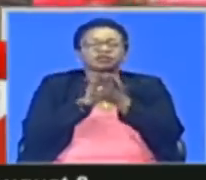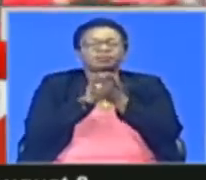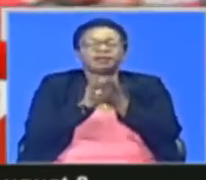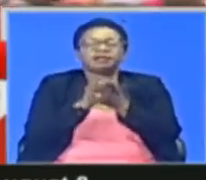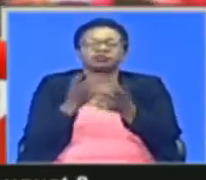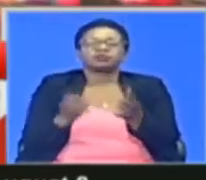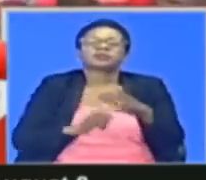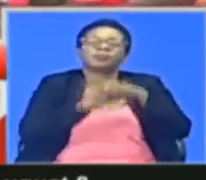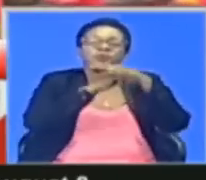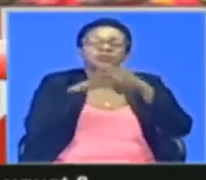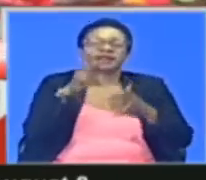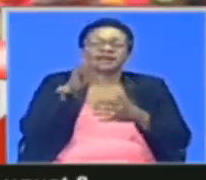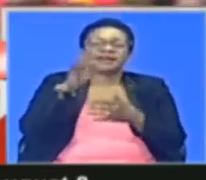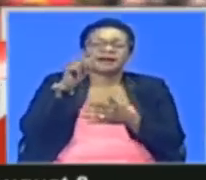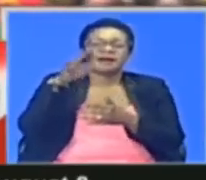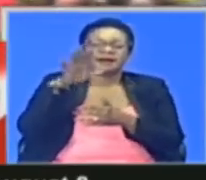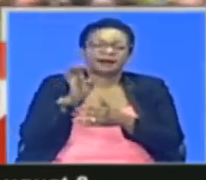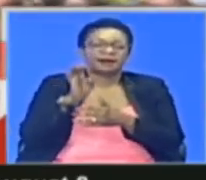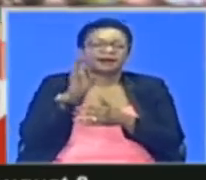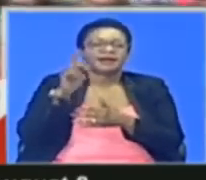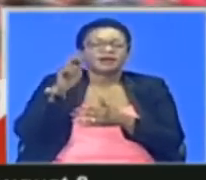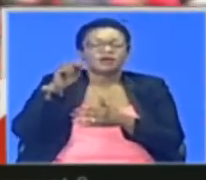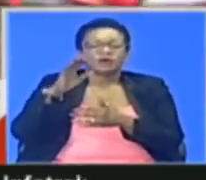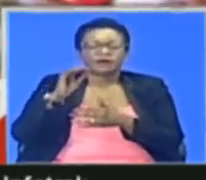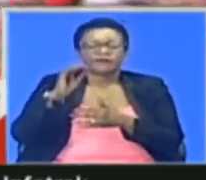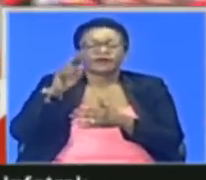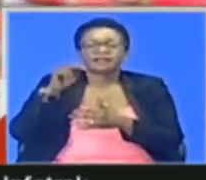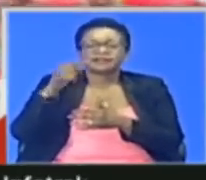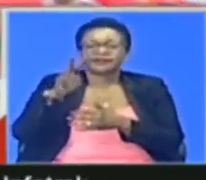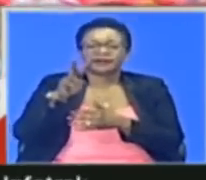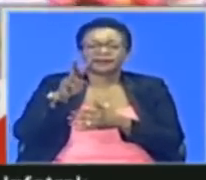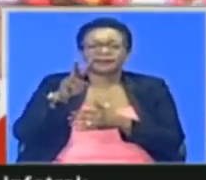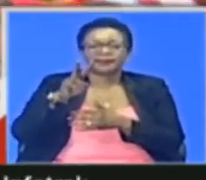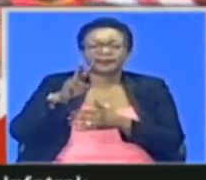Enock Sikolia, NTV, in the county of Nairobi.